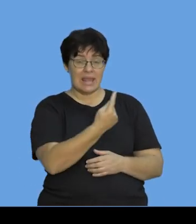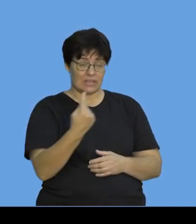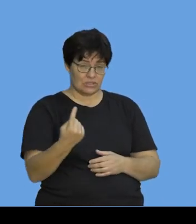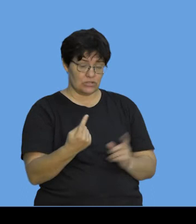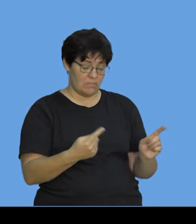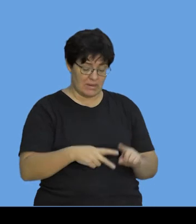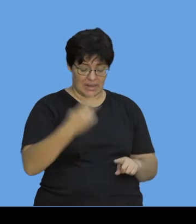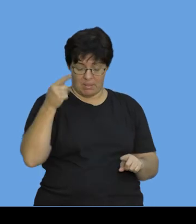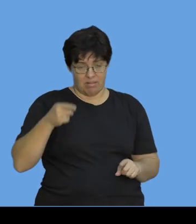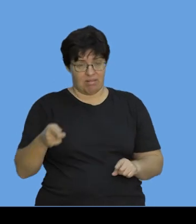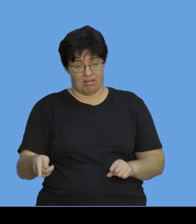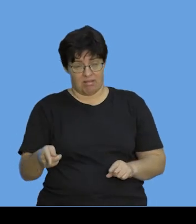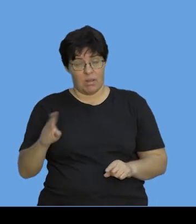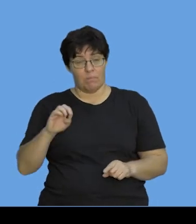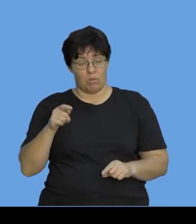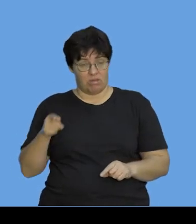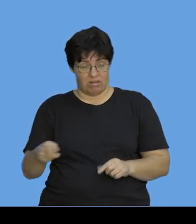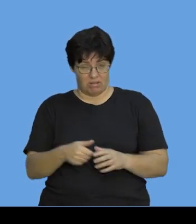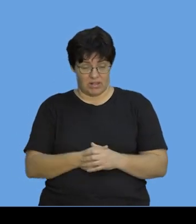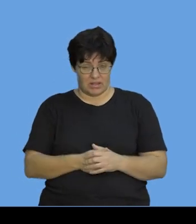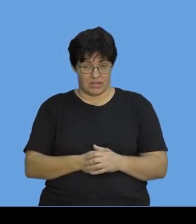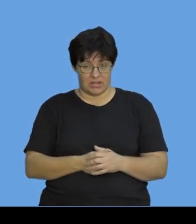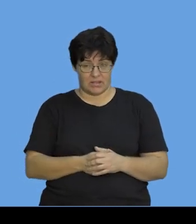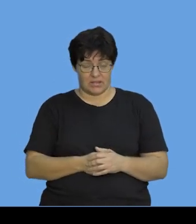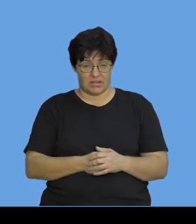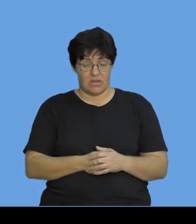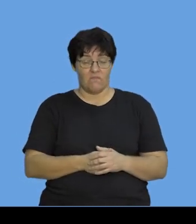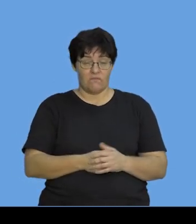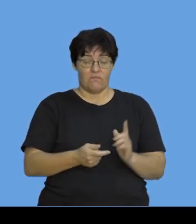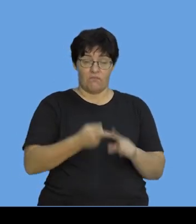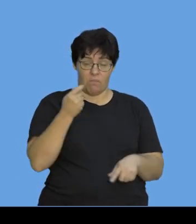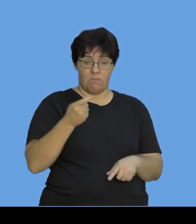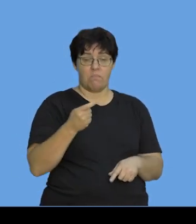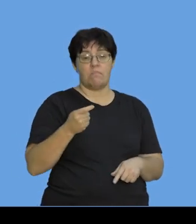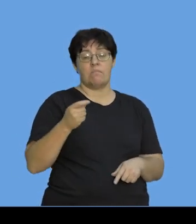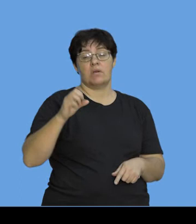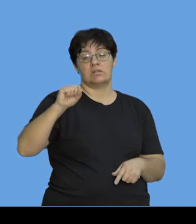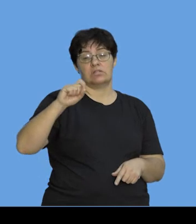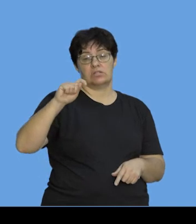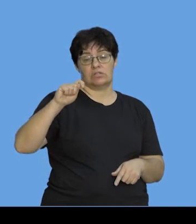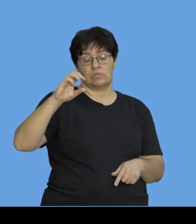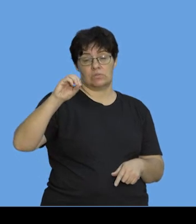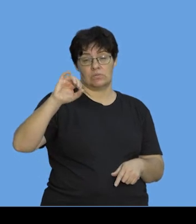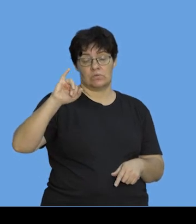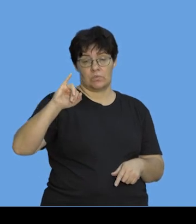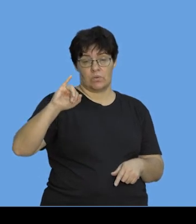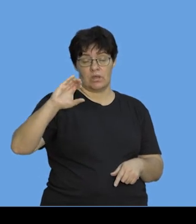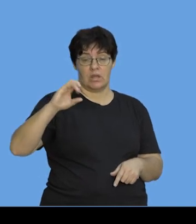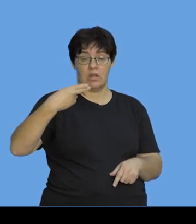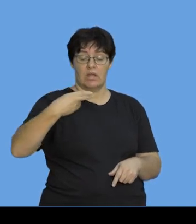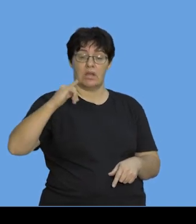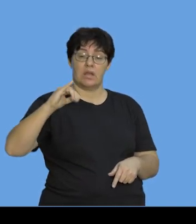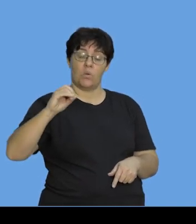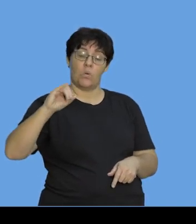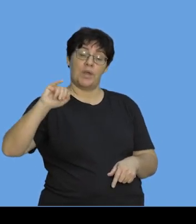the number of moles of ammonia. So from the stoichiometric ratio, we know that number of moles of ammonia in